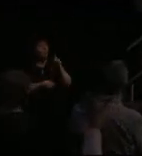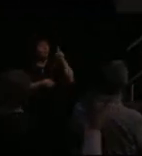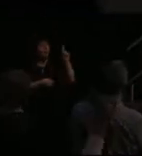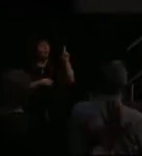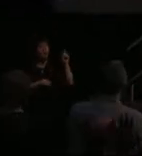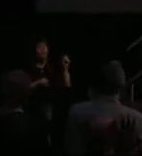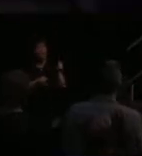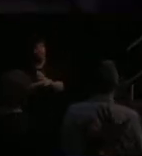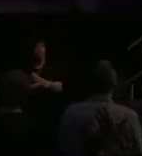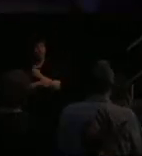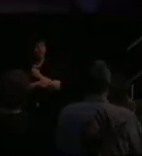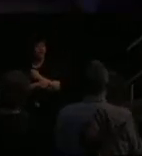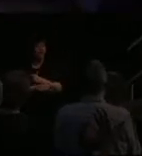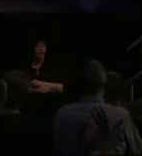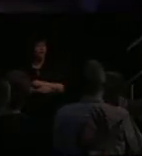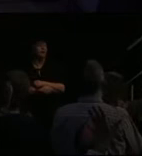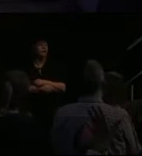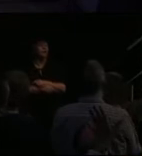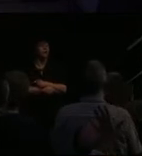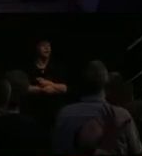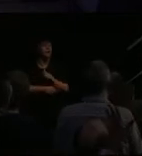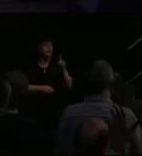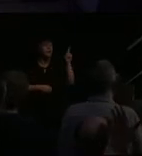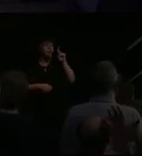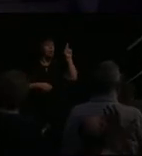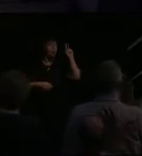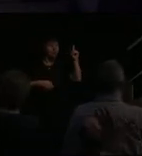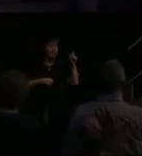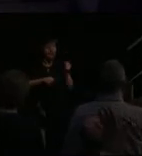bring. What is God?